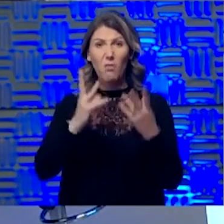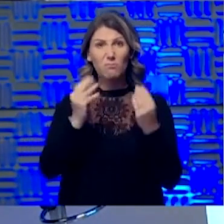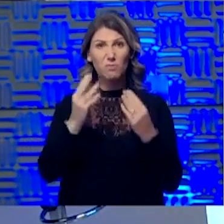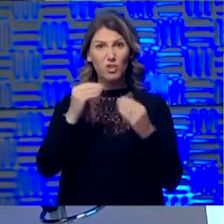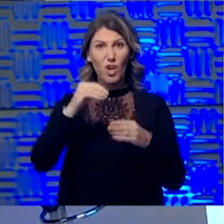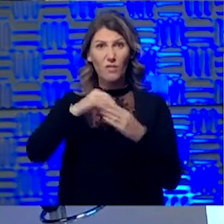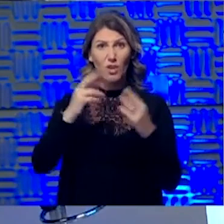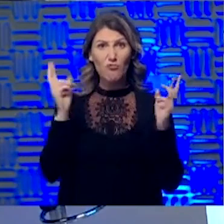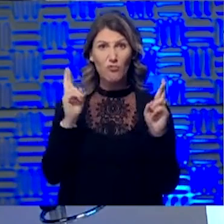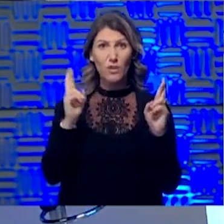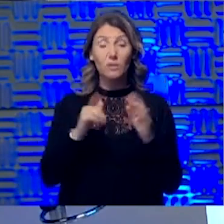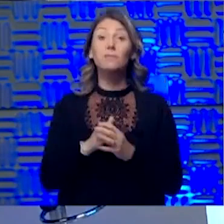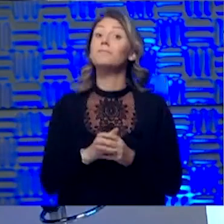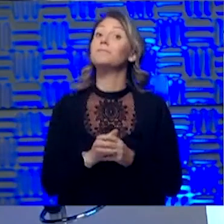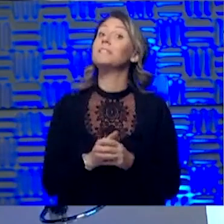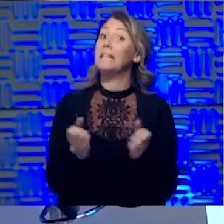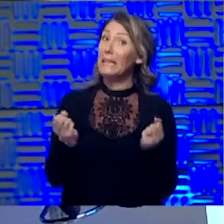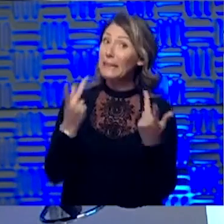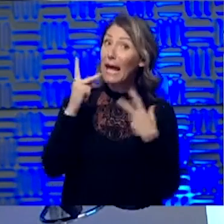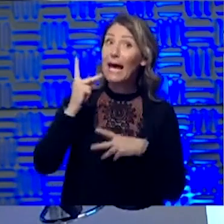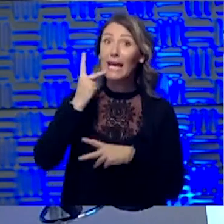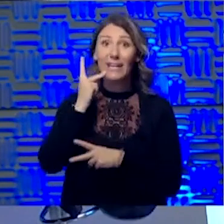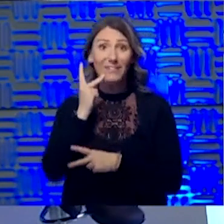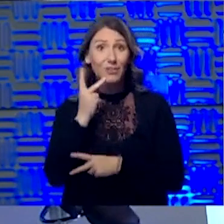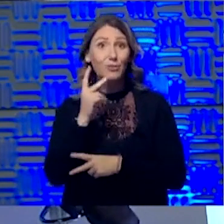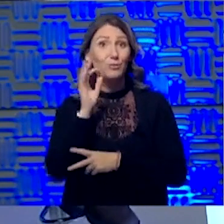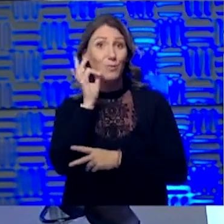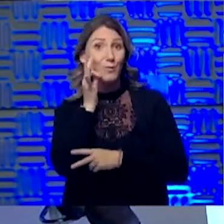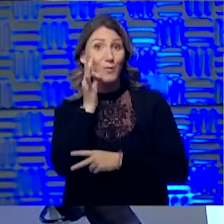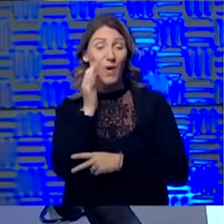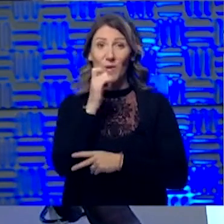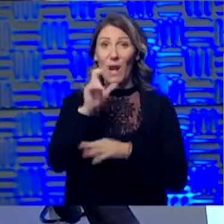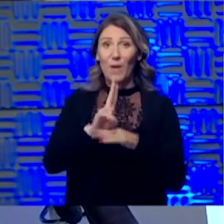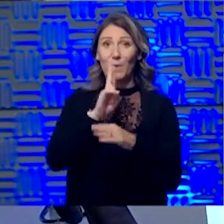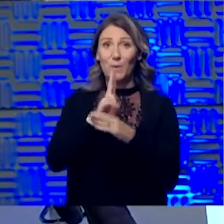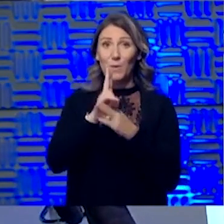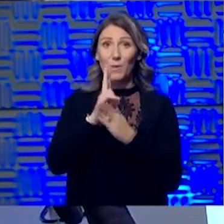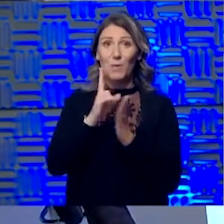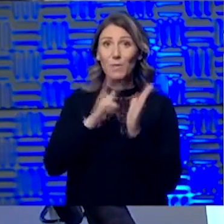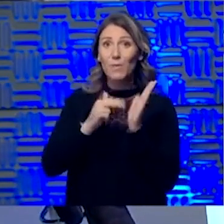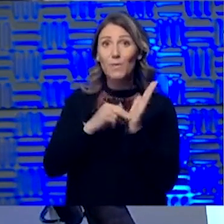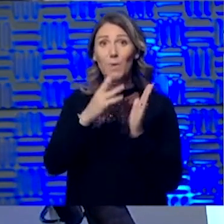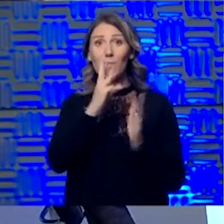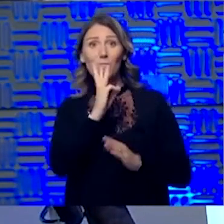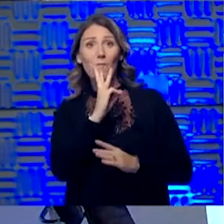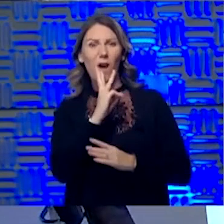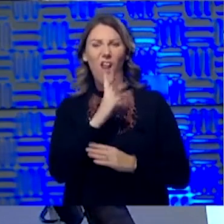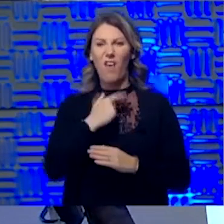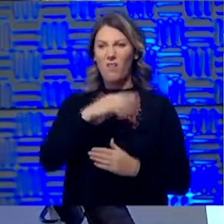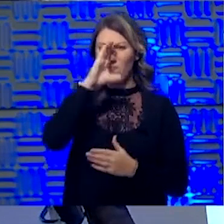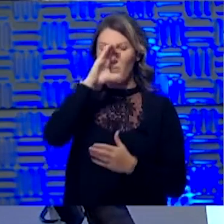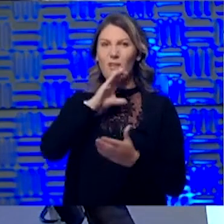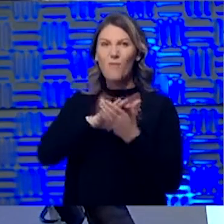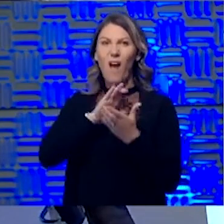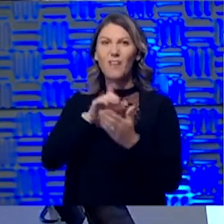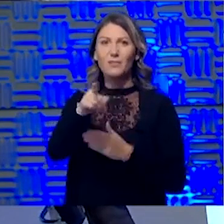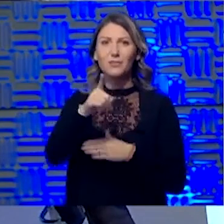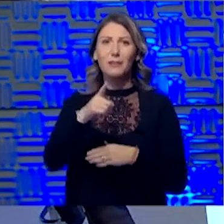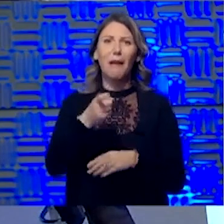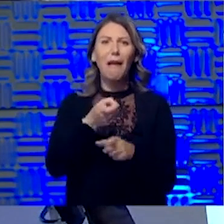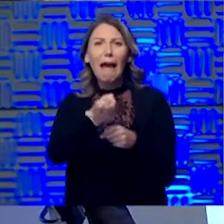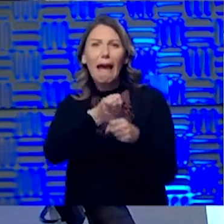There's That's lots of produce that... Not to use soap and water. Yeah, I tried that. My wife made fun of me because the carrots were no good within like 24